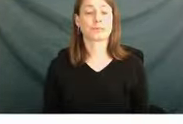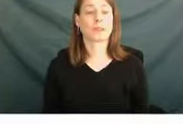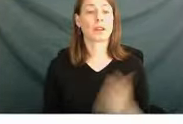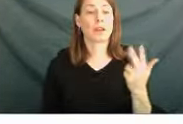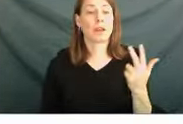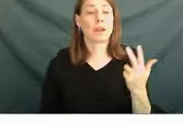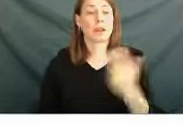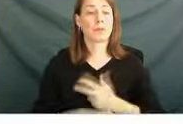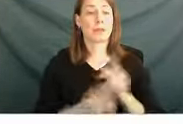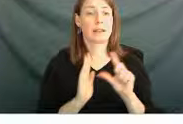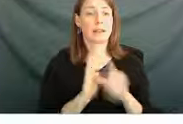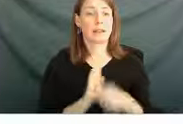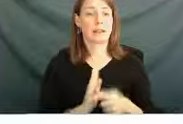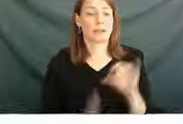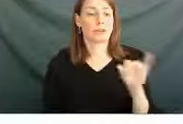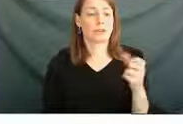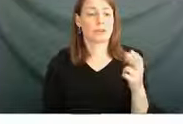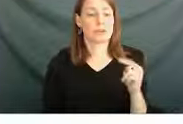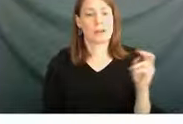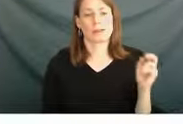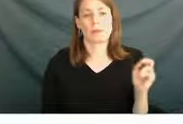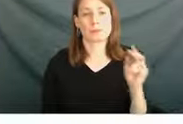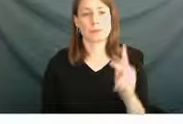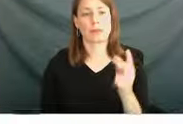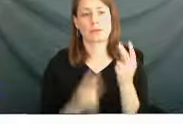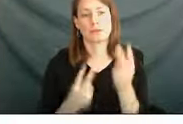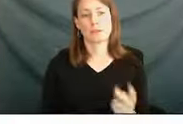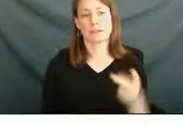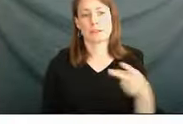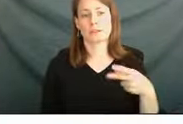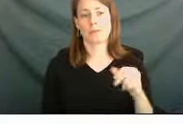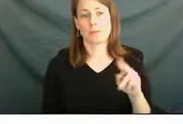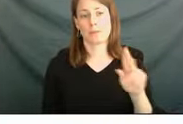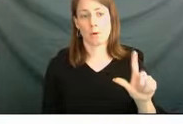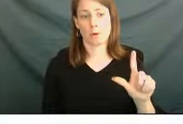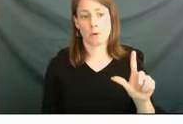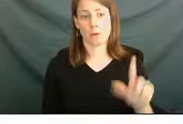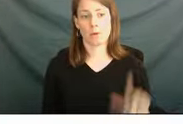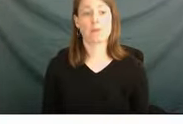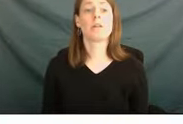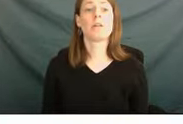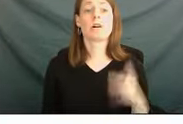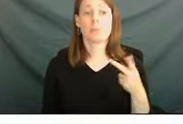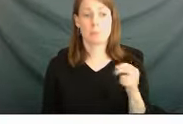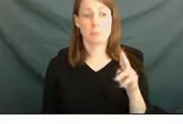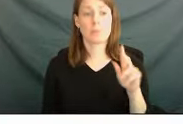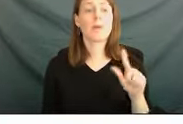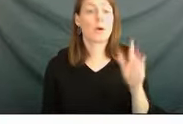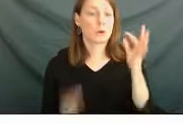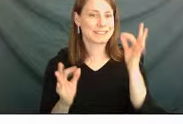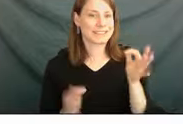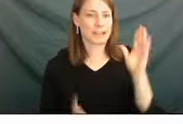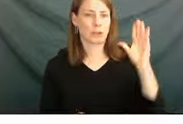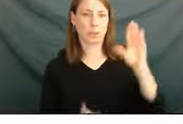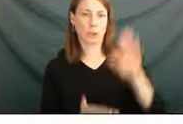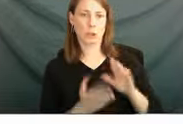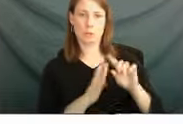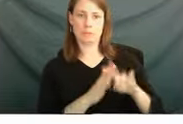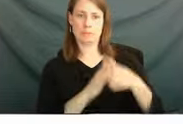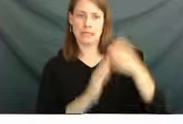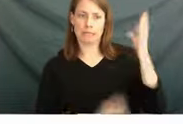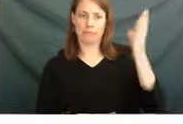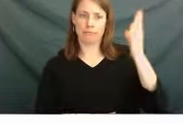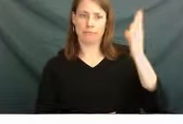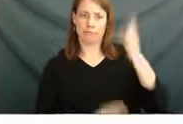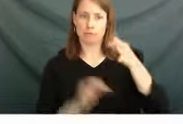He's going to cut down his teaching from the front, allowing him more time to work with the groups that need it. 7 divided by 7 is 1.